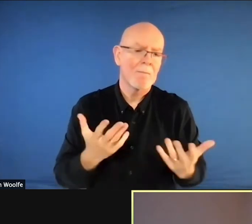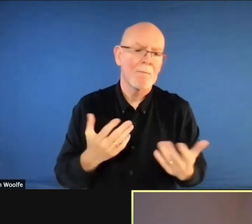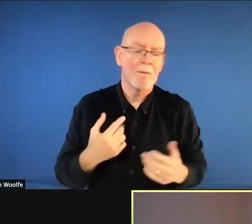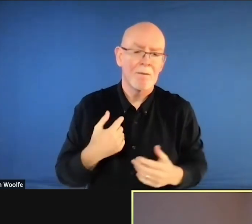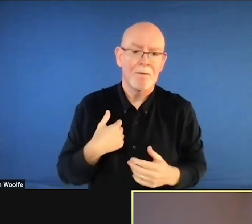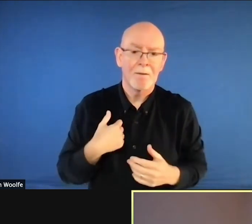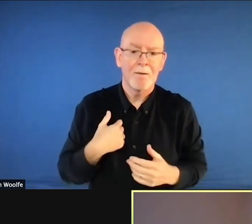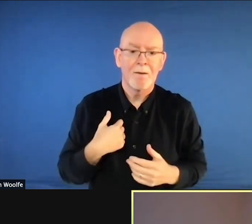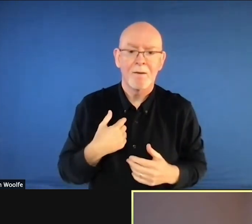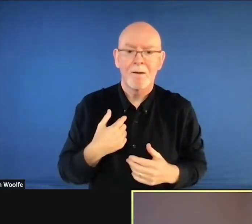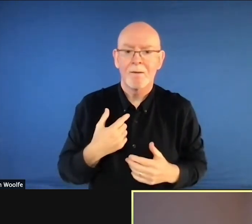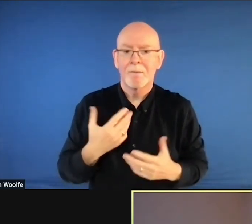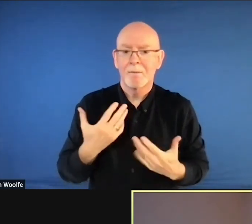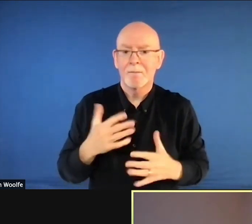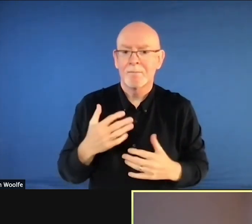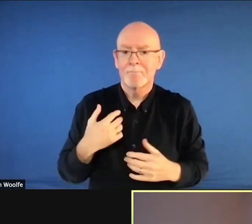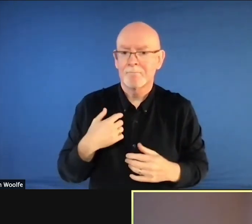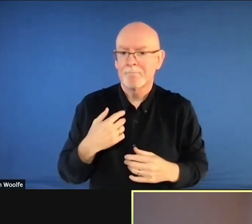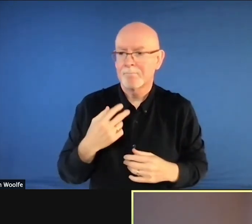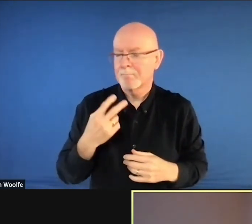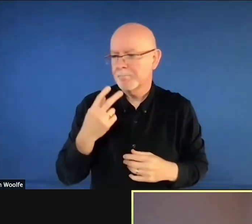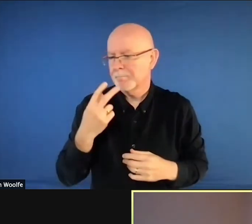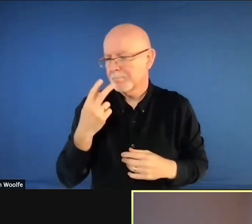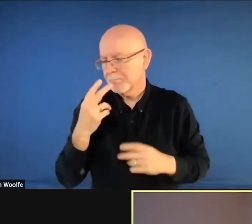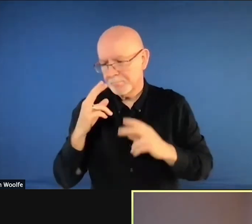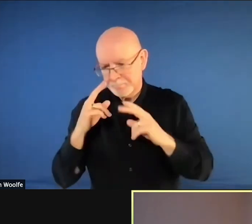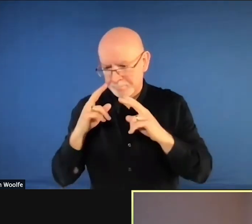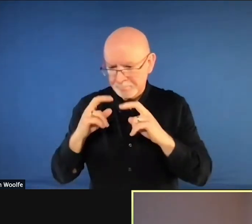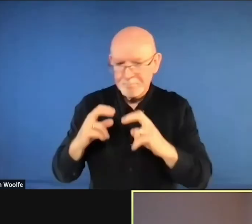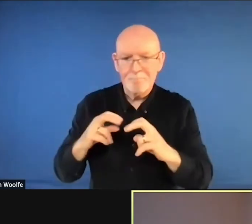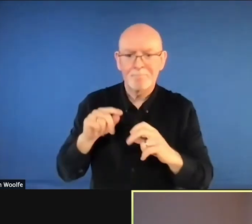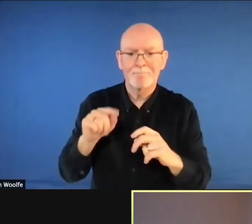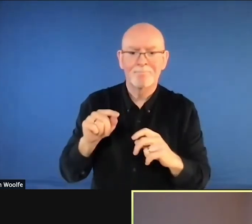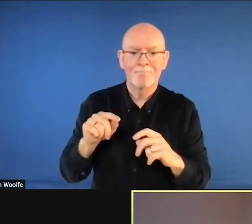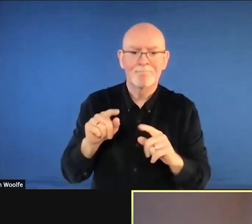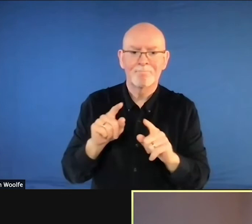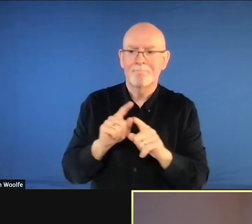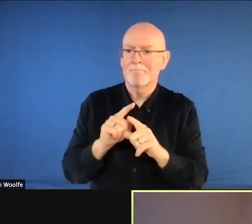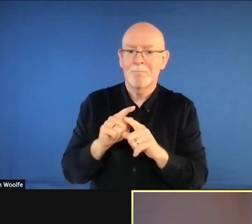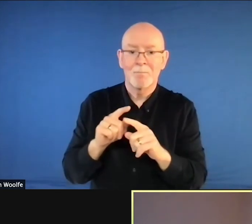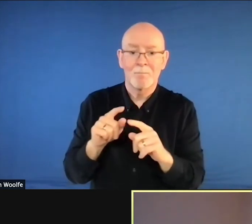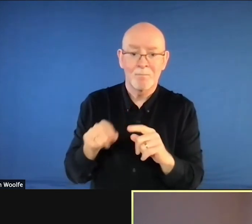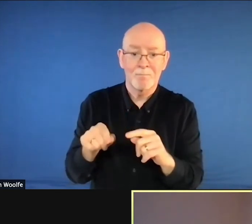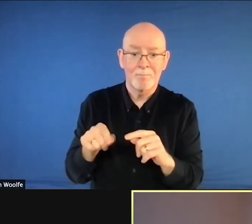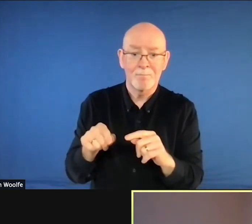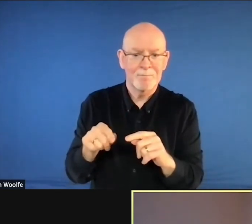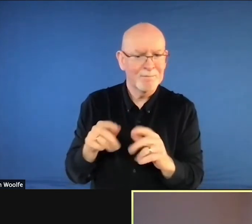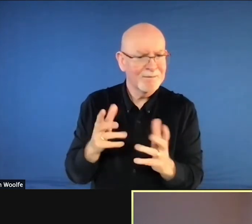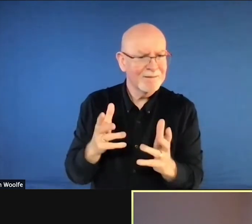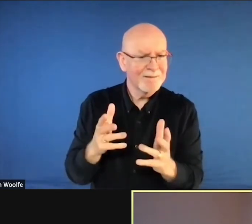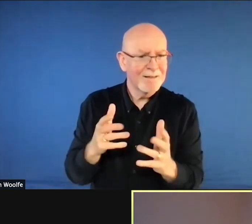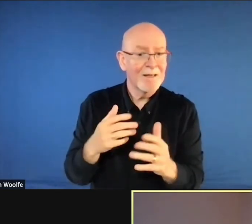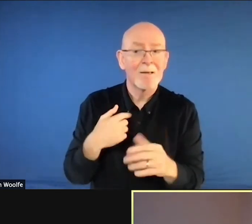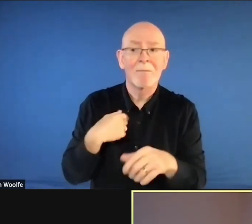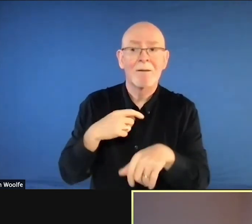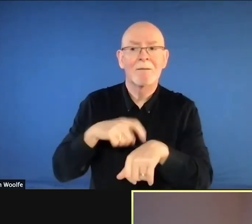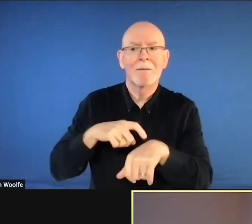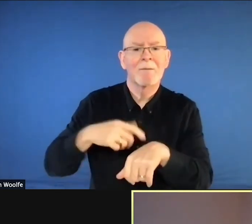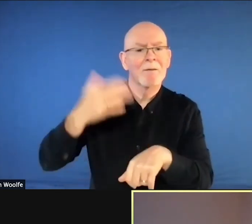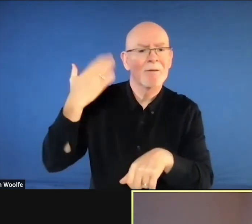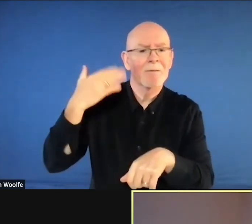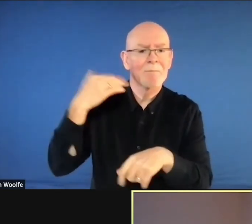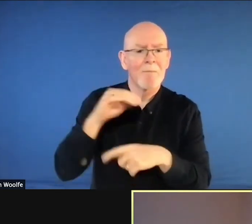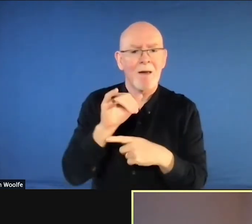my time in Iraq a few years ago, in this same function with UNHCR,